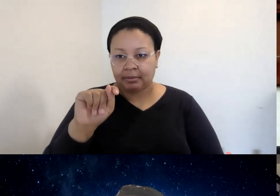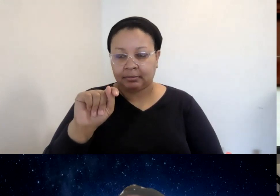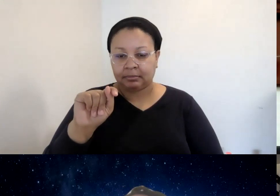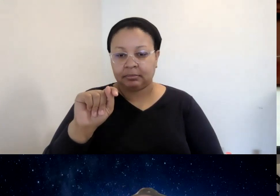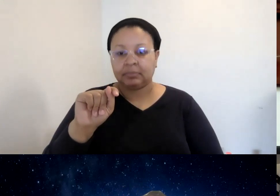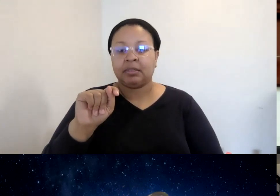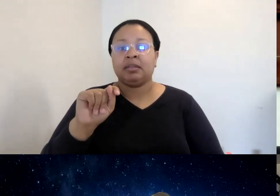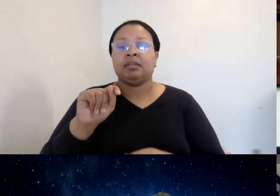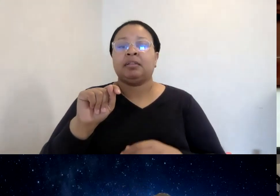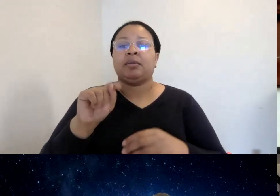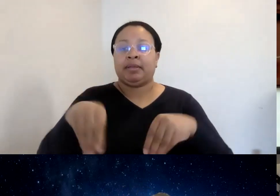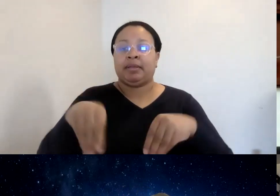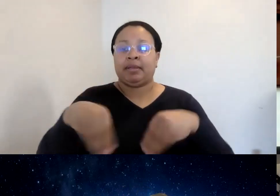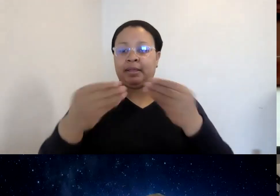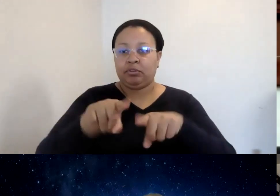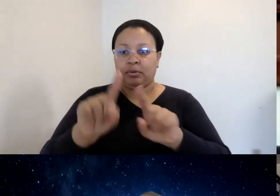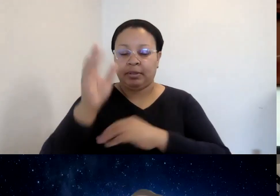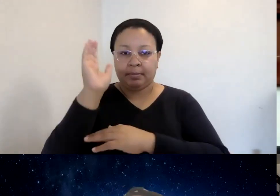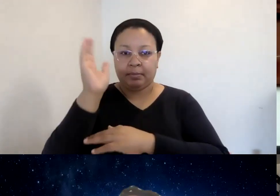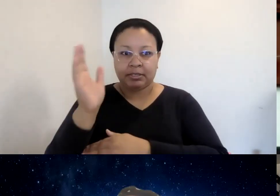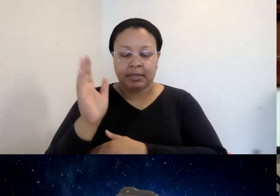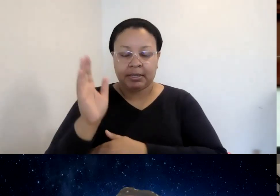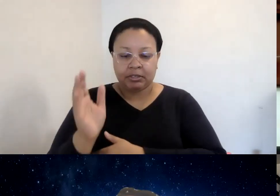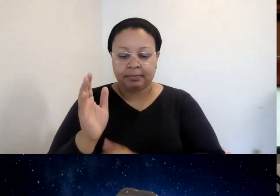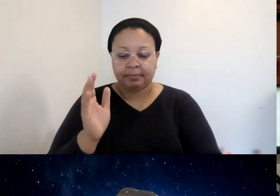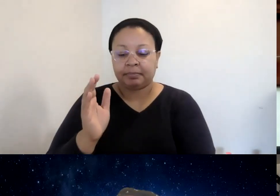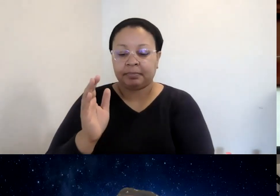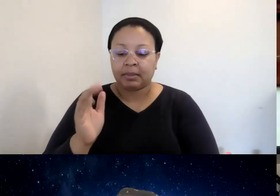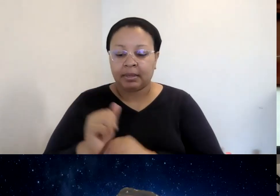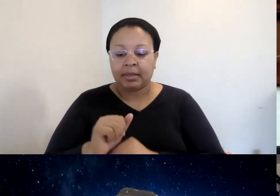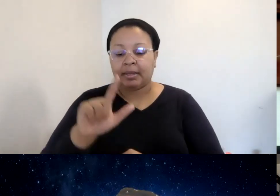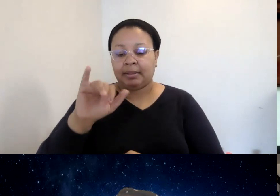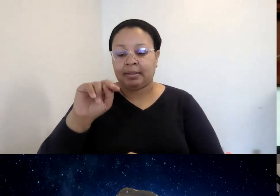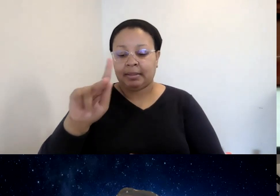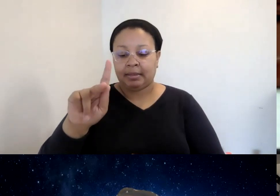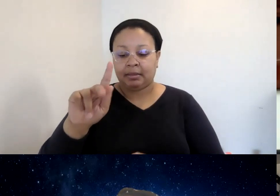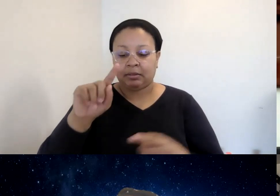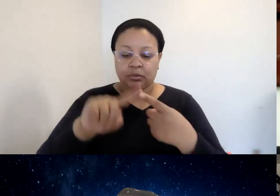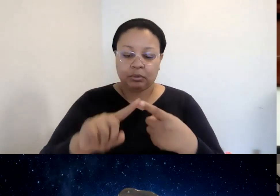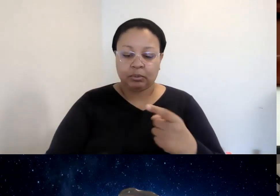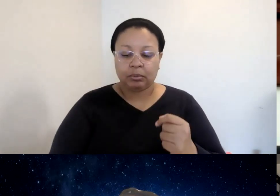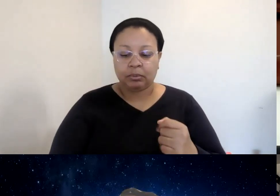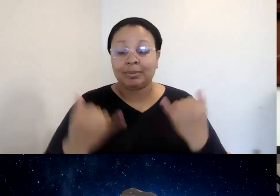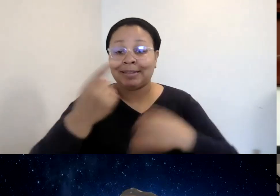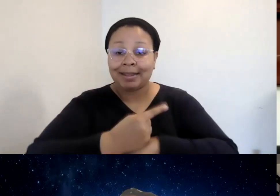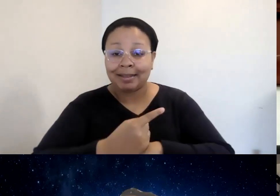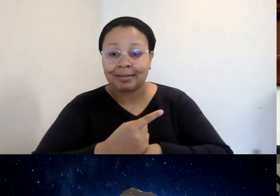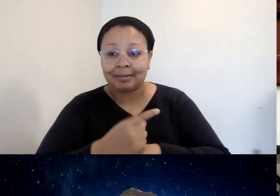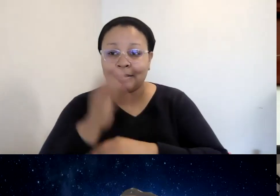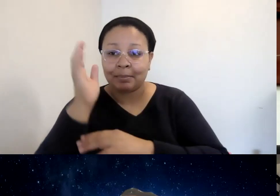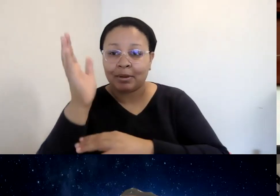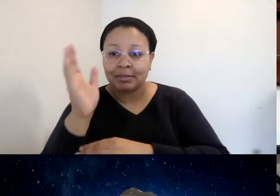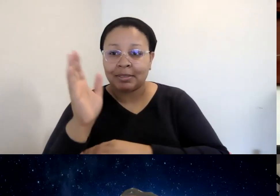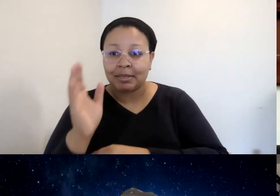during the presentation, and links to the today's presentation also